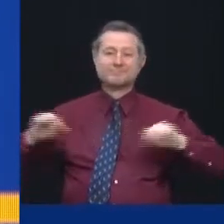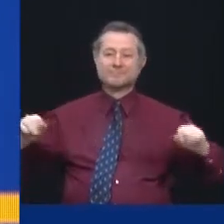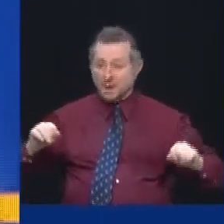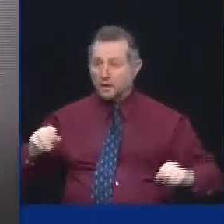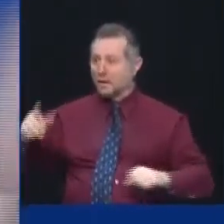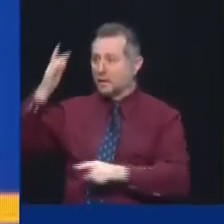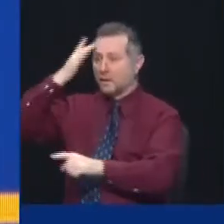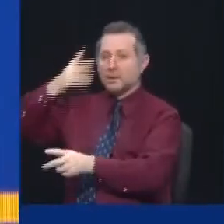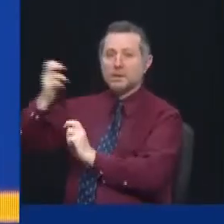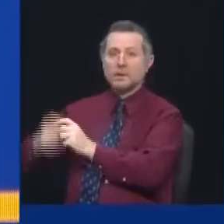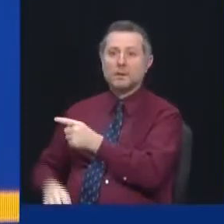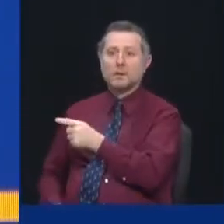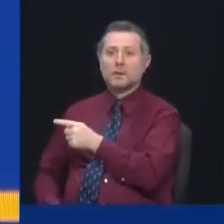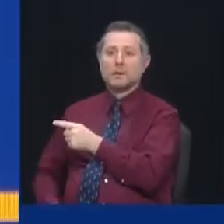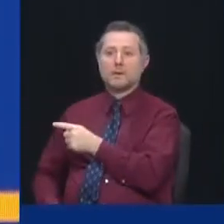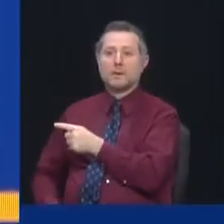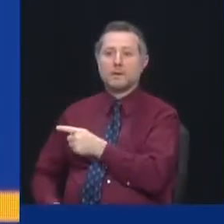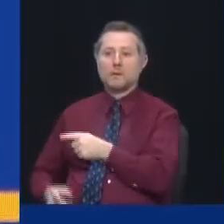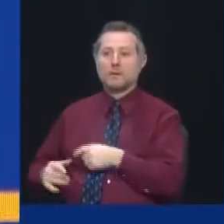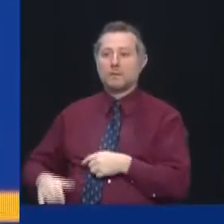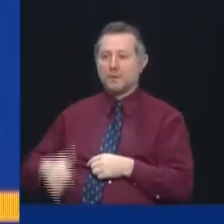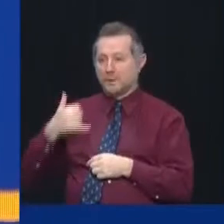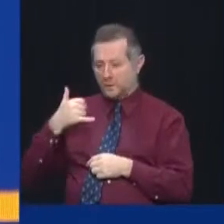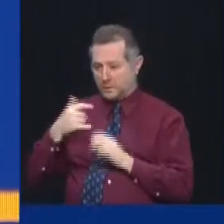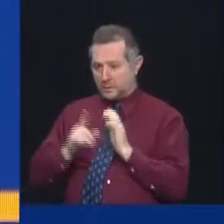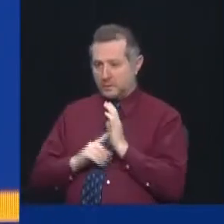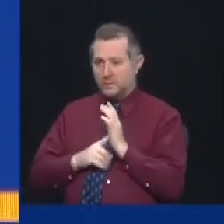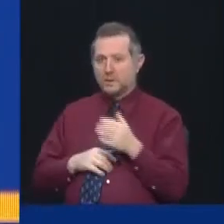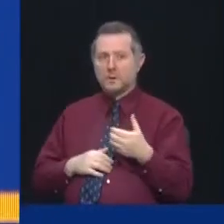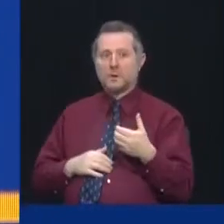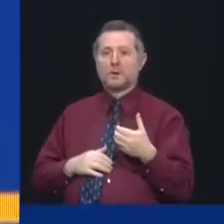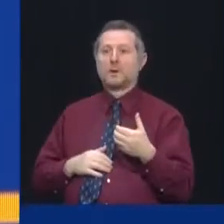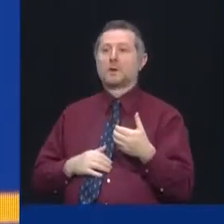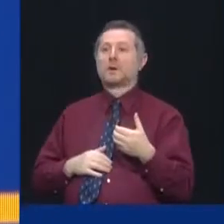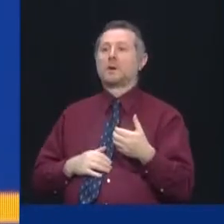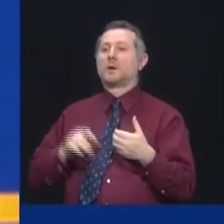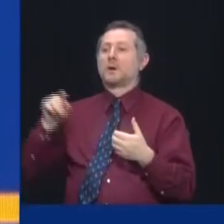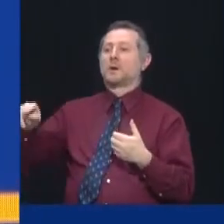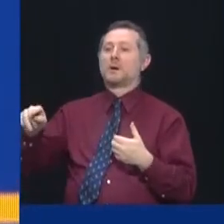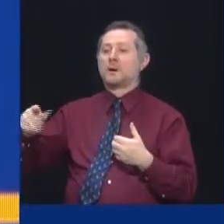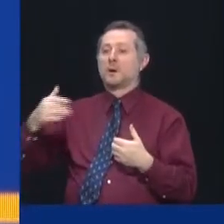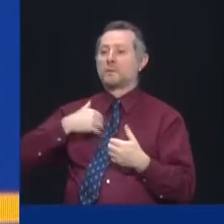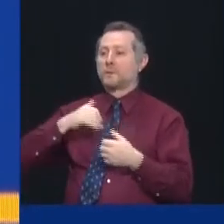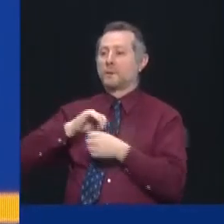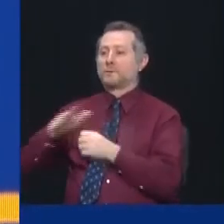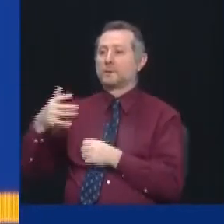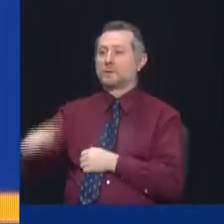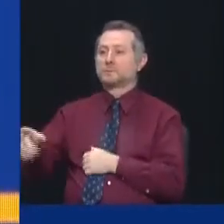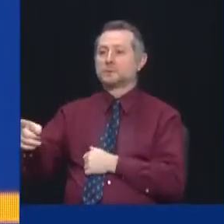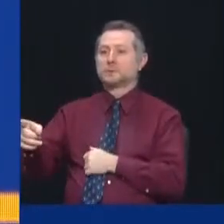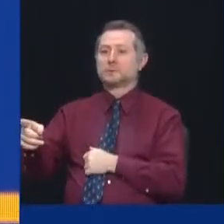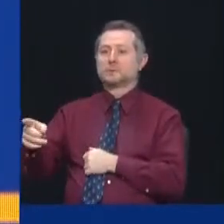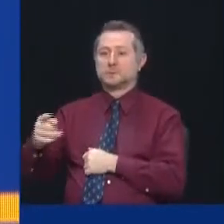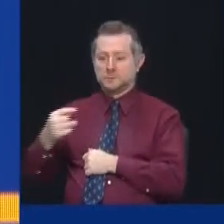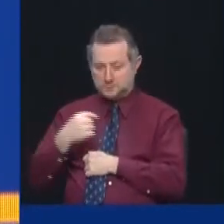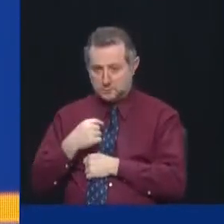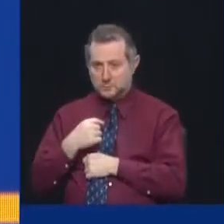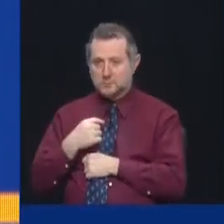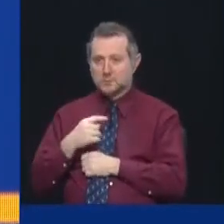Three of them are. One of them is a great animated version ad that we'll use in